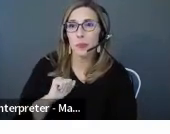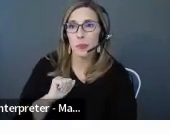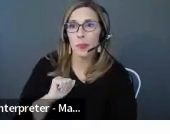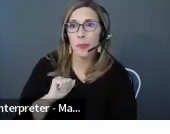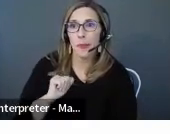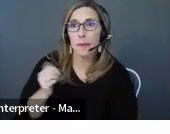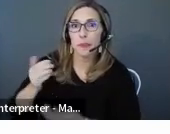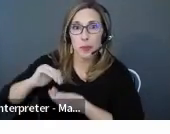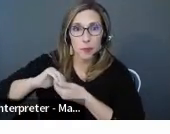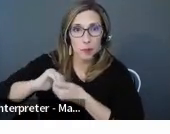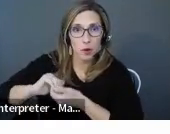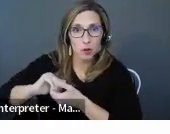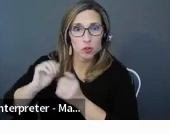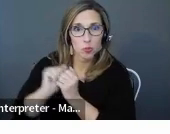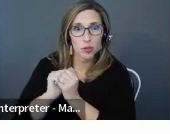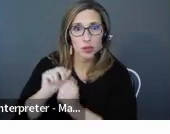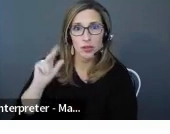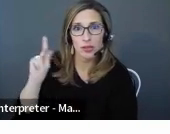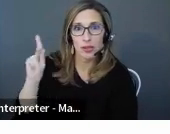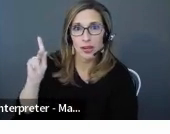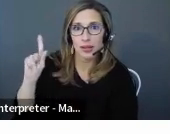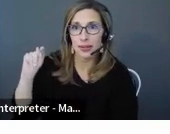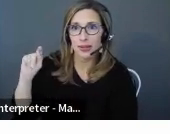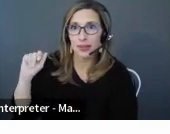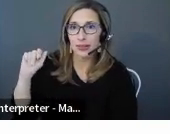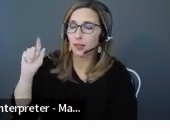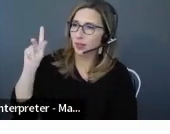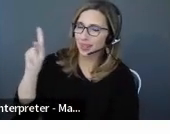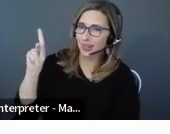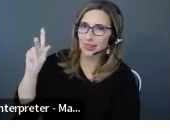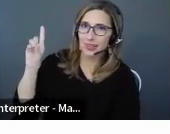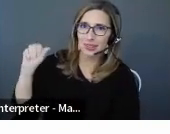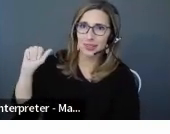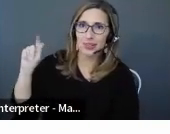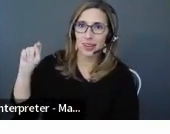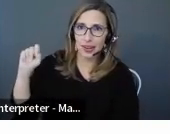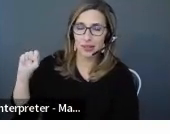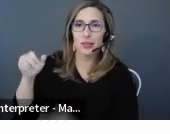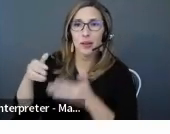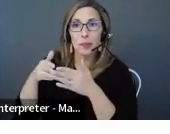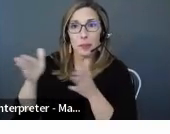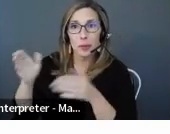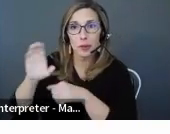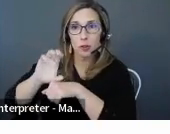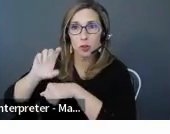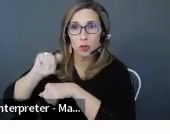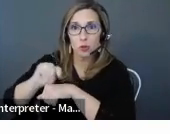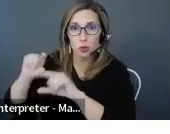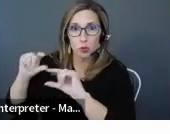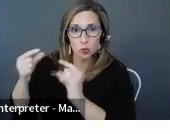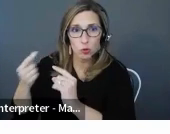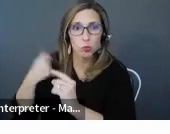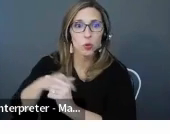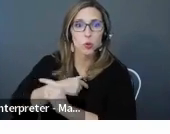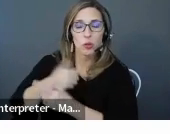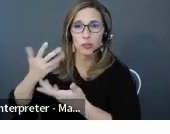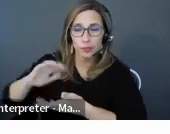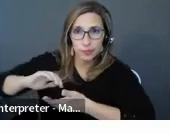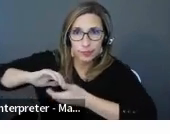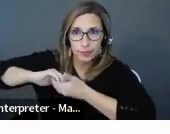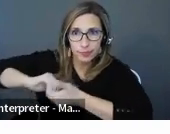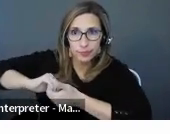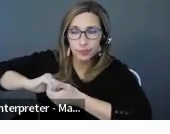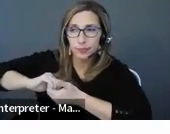with KDAD's Public Consulting Group, has joined together, and we are helping to manage